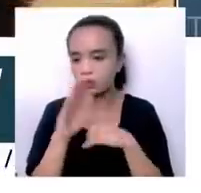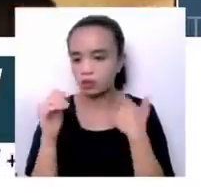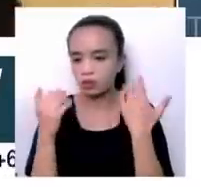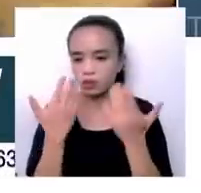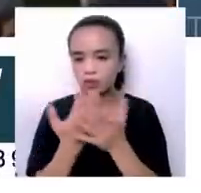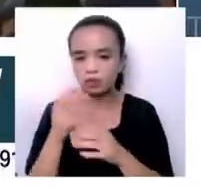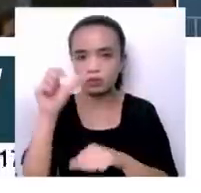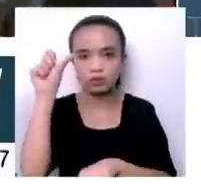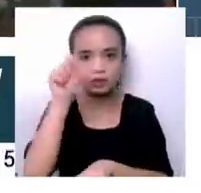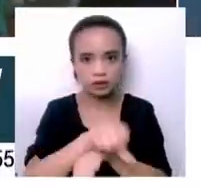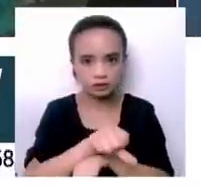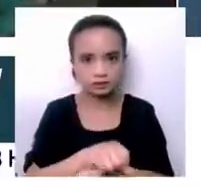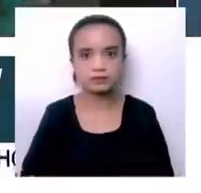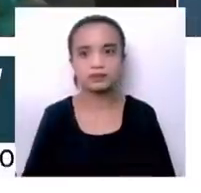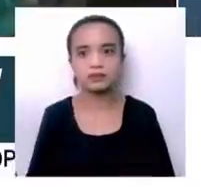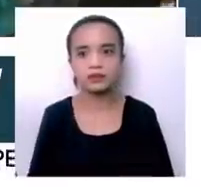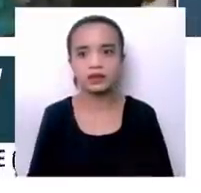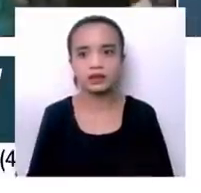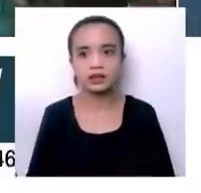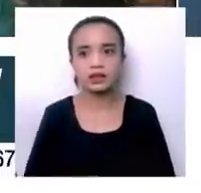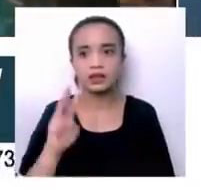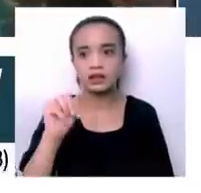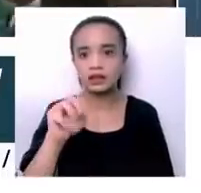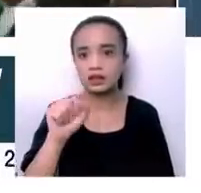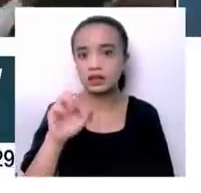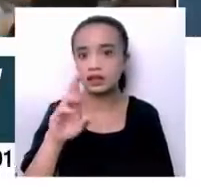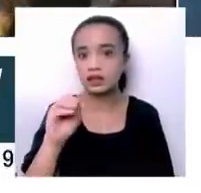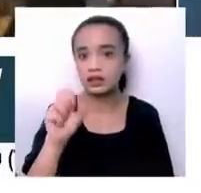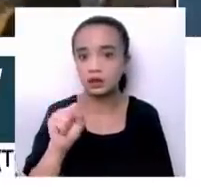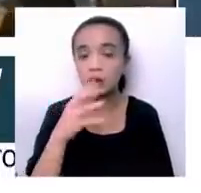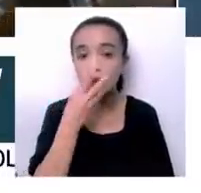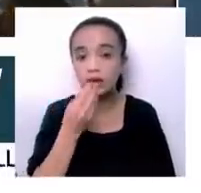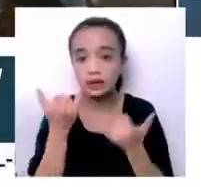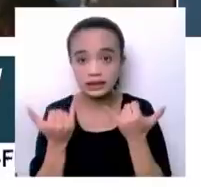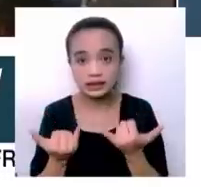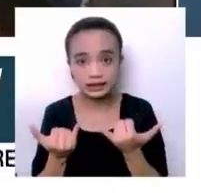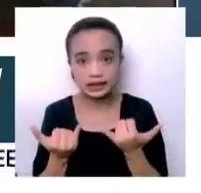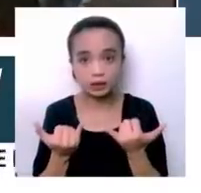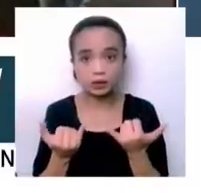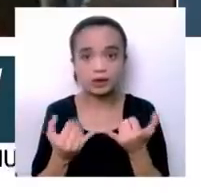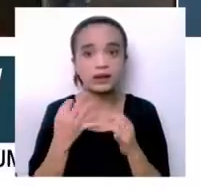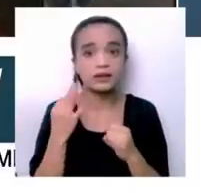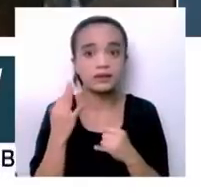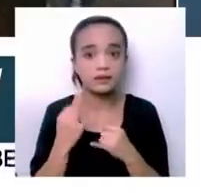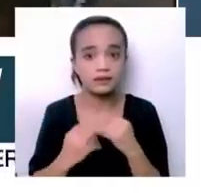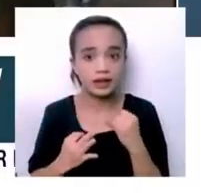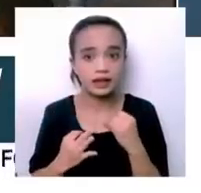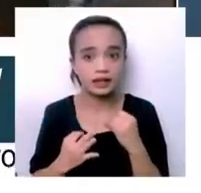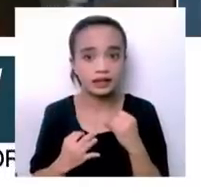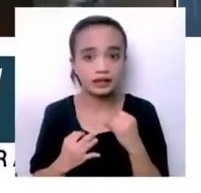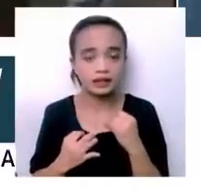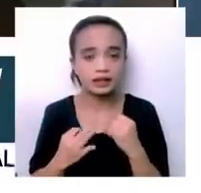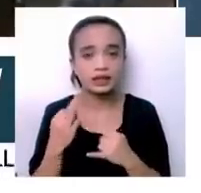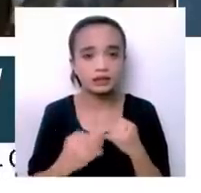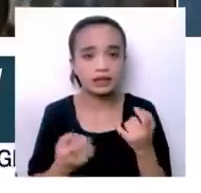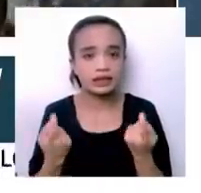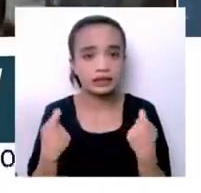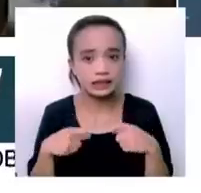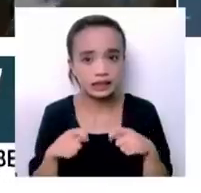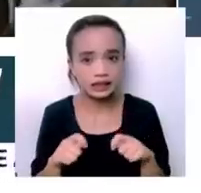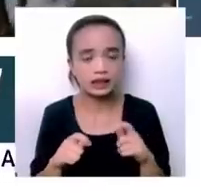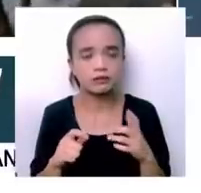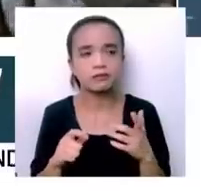narrative of the Marcoses who are now in their final assault on truth